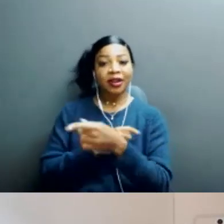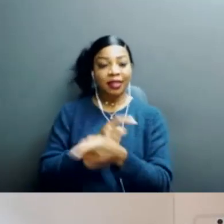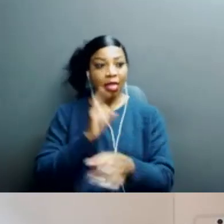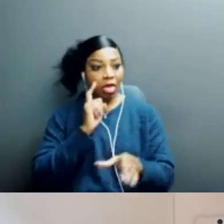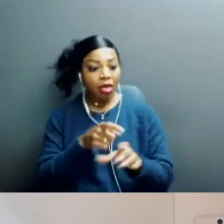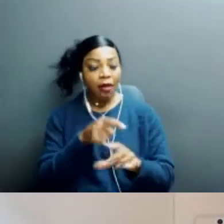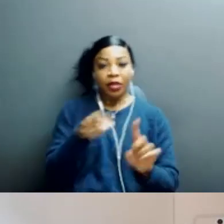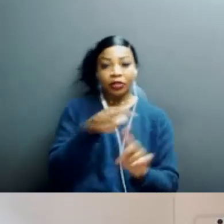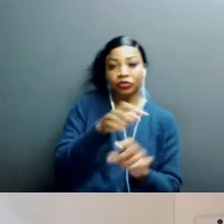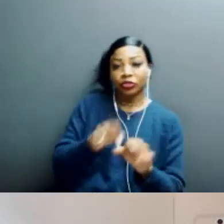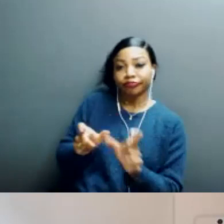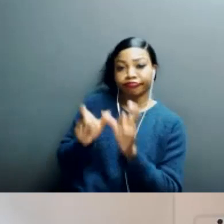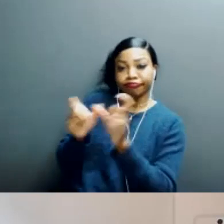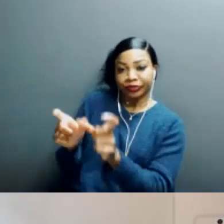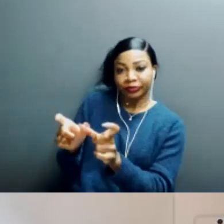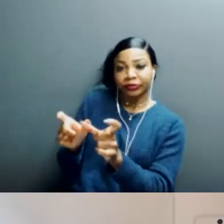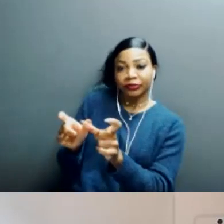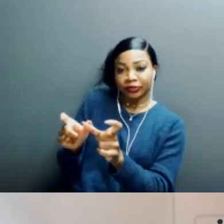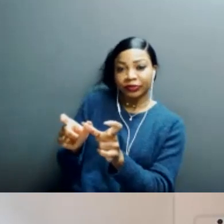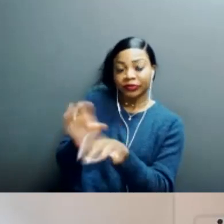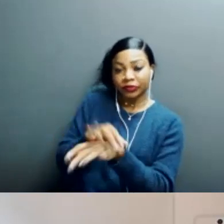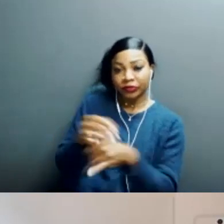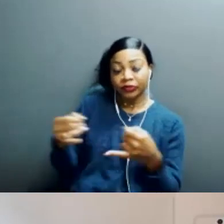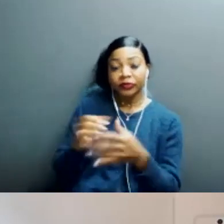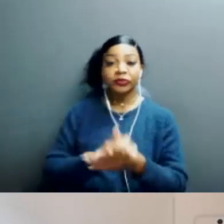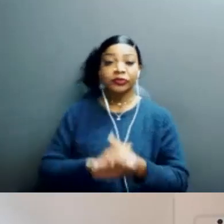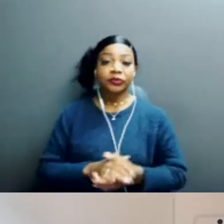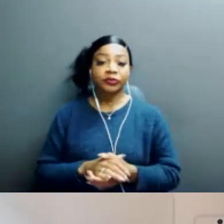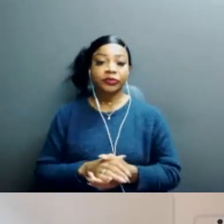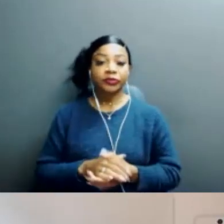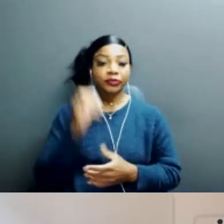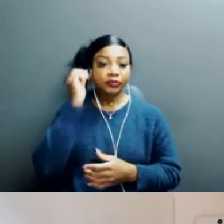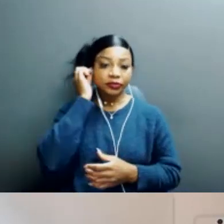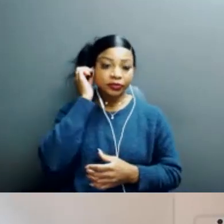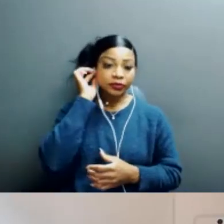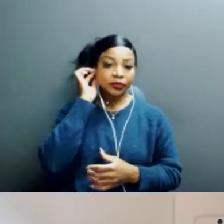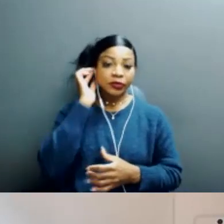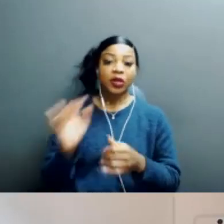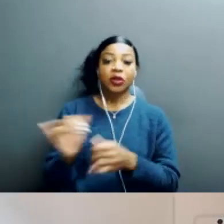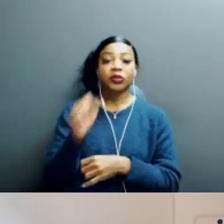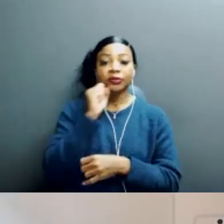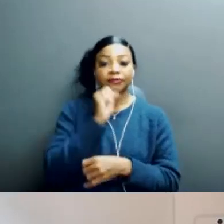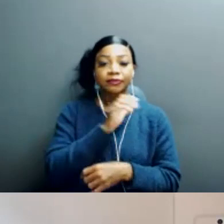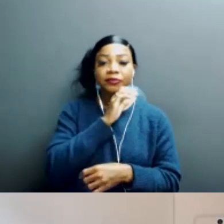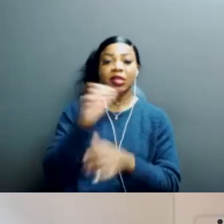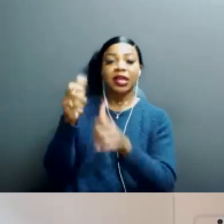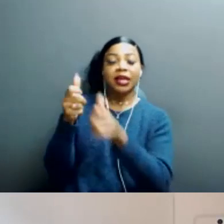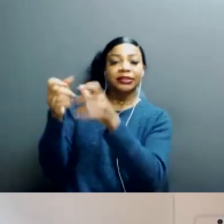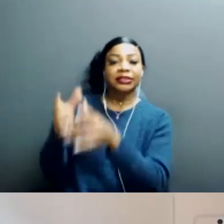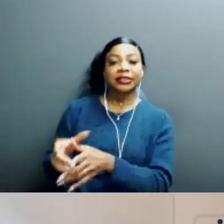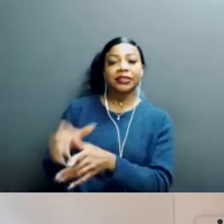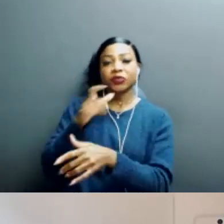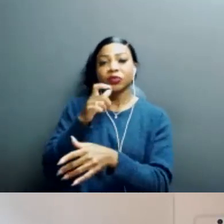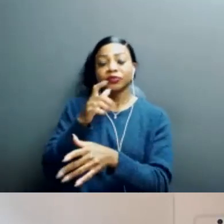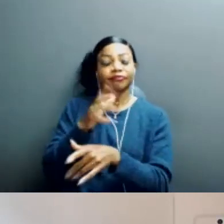place to protect themselves online and that often refers to older individuals like Executives that come from a generation where we didn't have